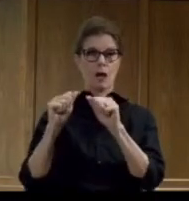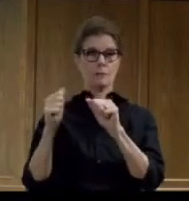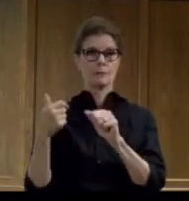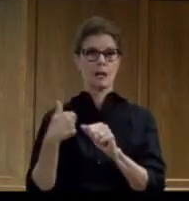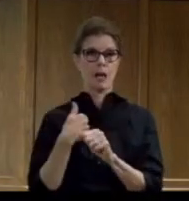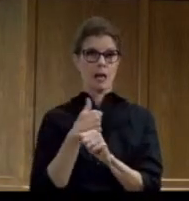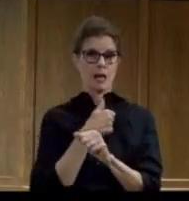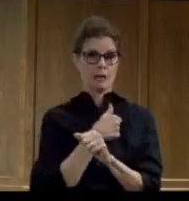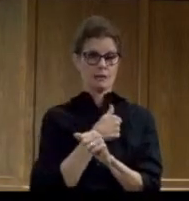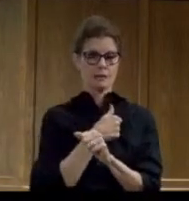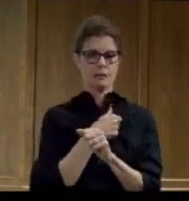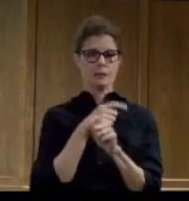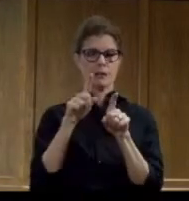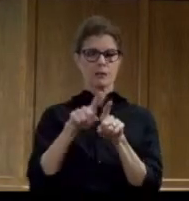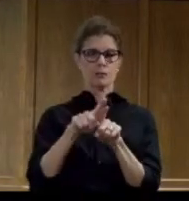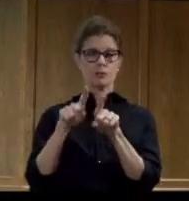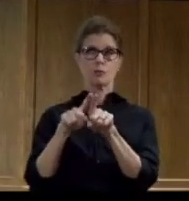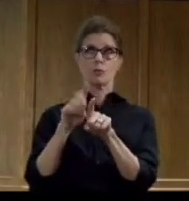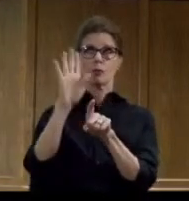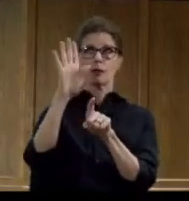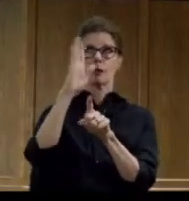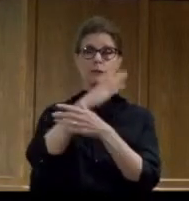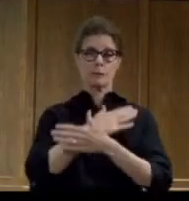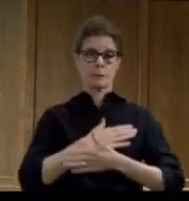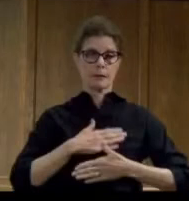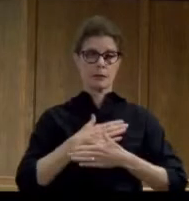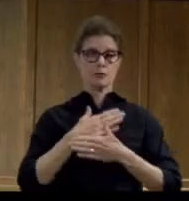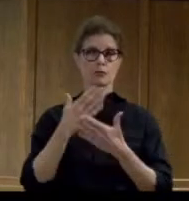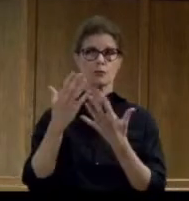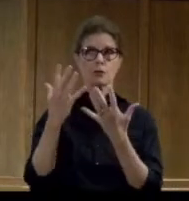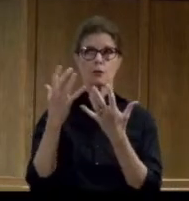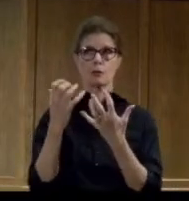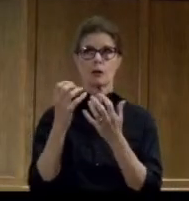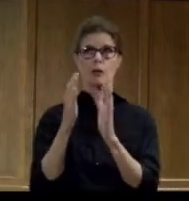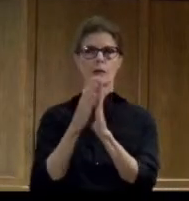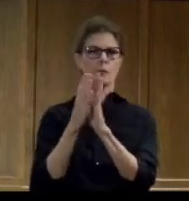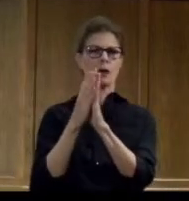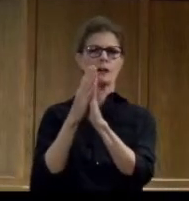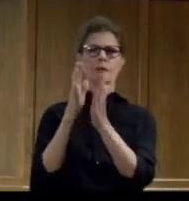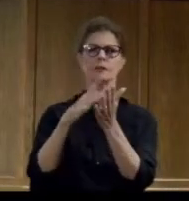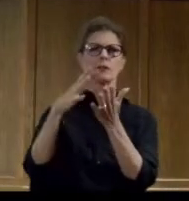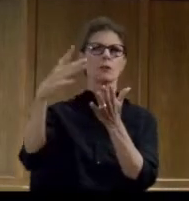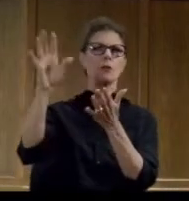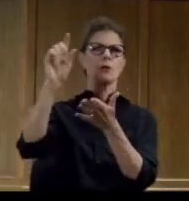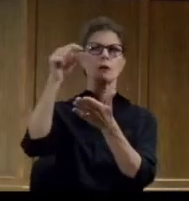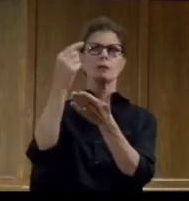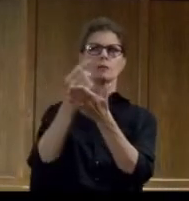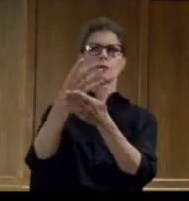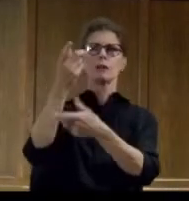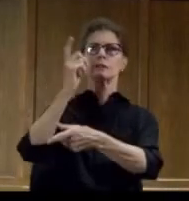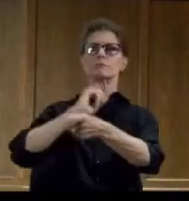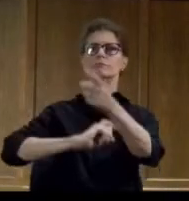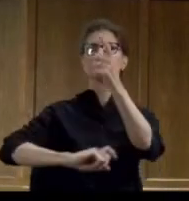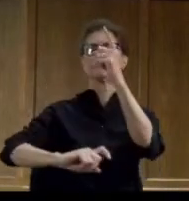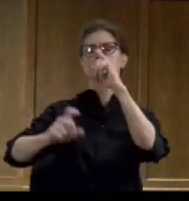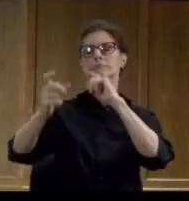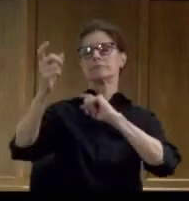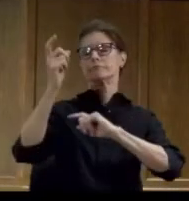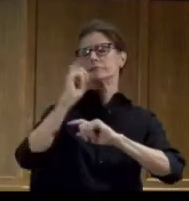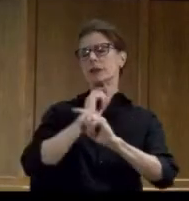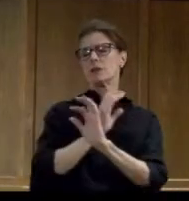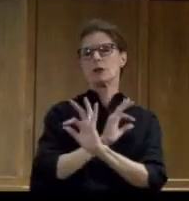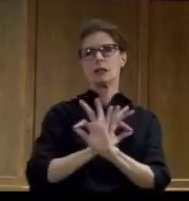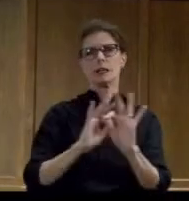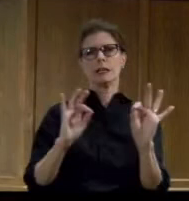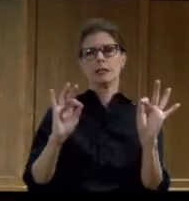accordance with His pleasure and will, to the praise of His glorious grace, which He has freely given us in the one He